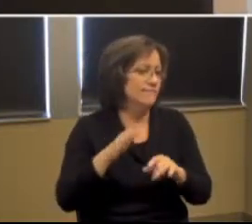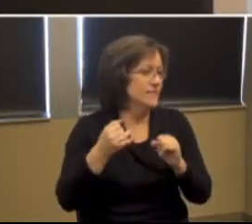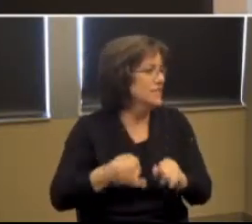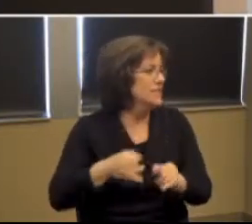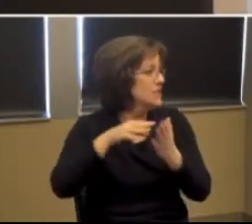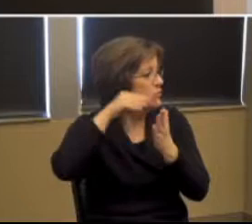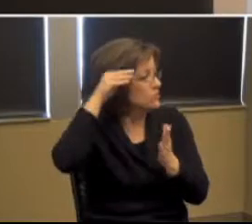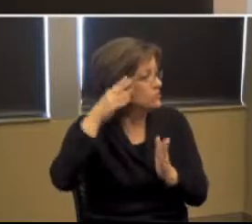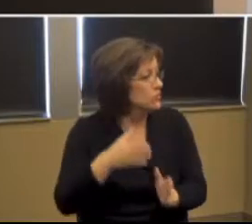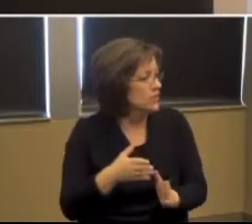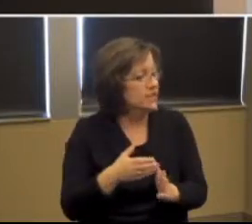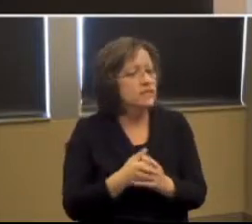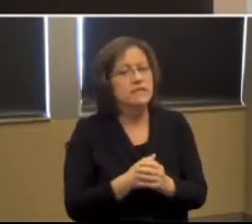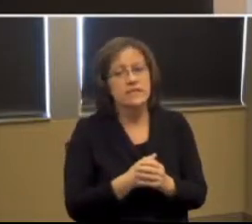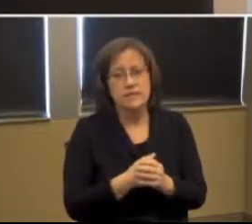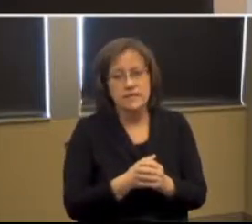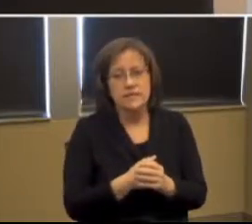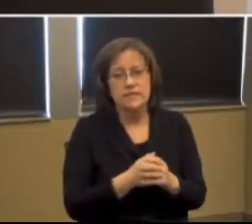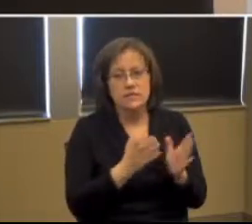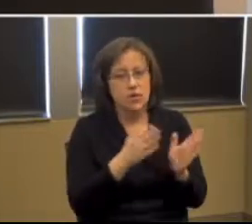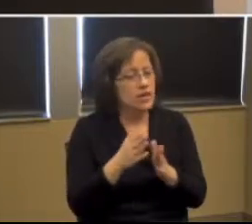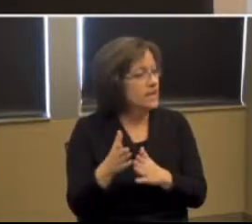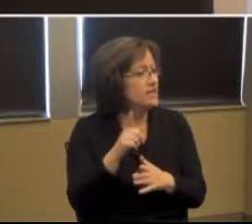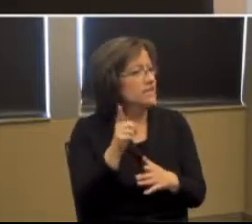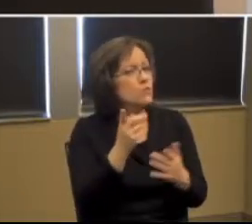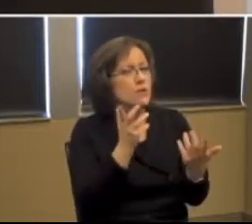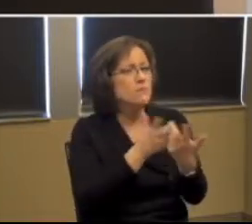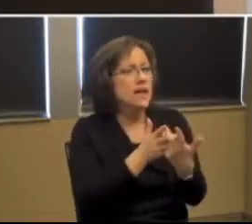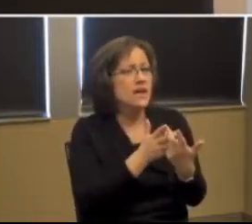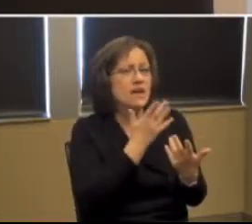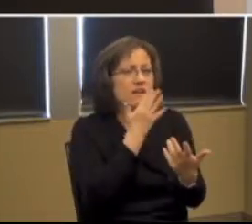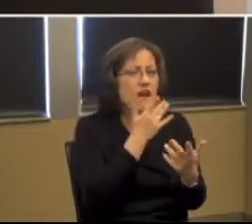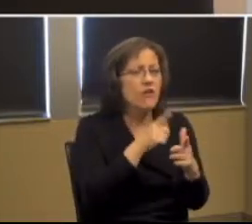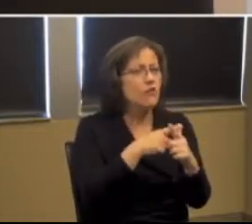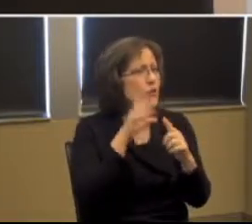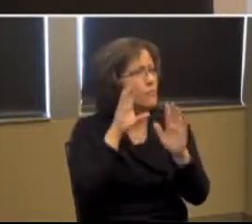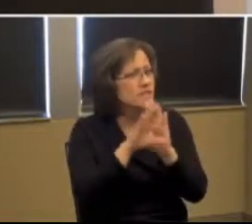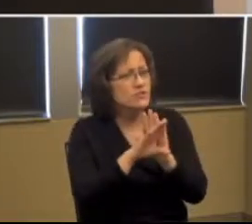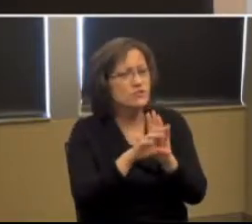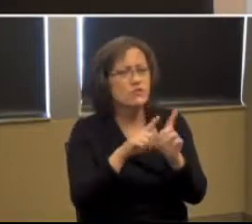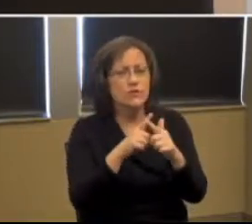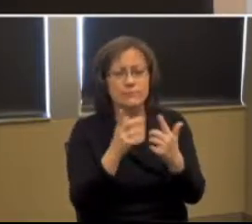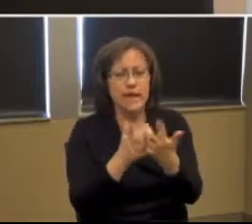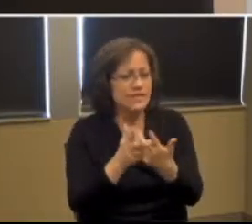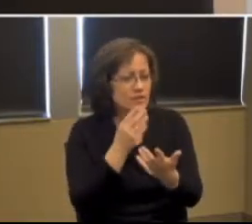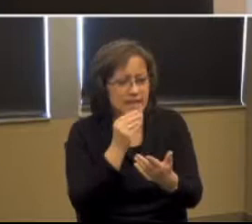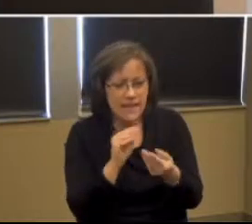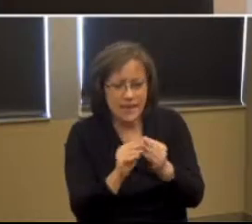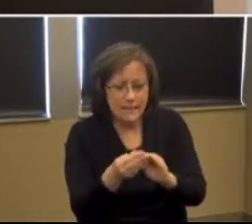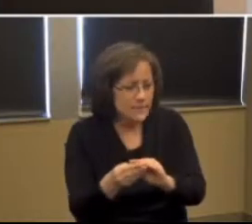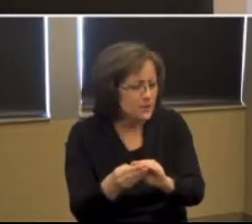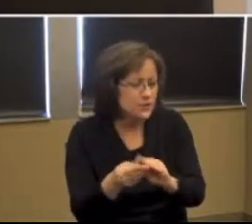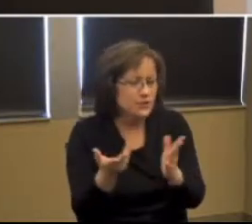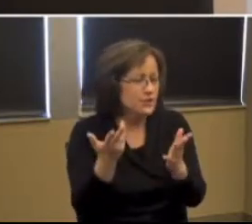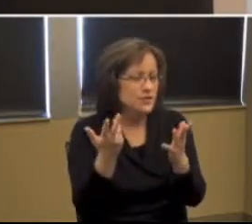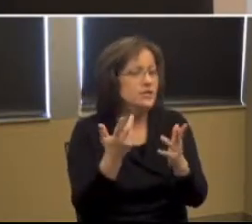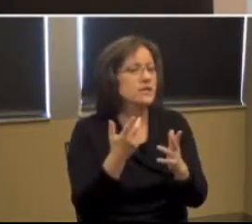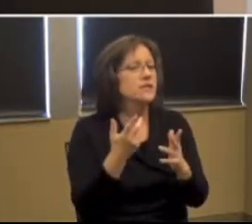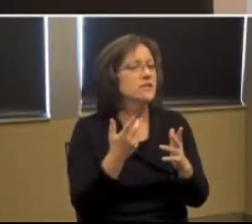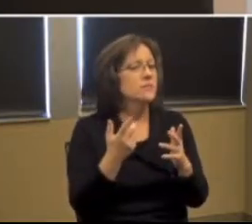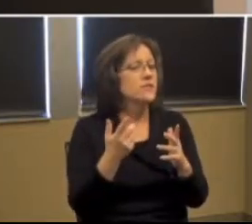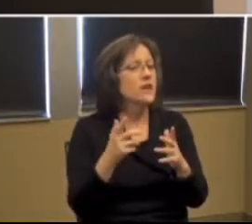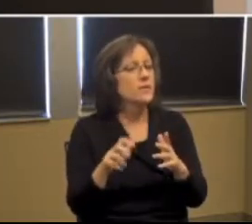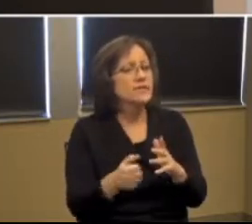the task organizer is right here, so it would match. I don't know if this is a color match or a picture match or a number match, but they'd take it and put it up